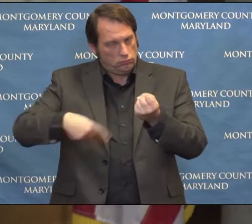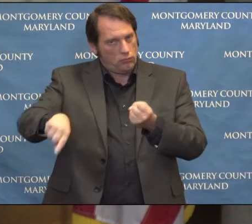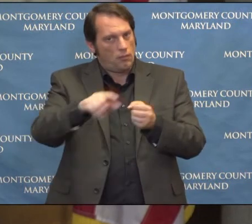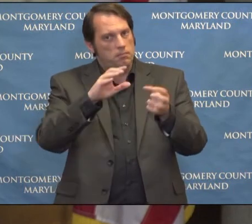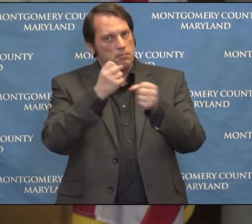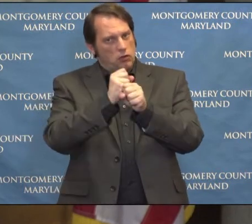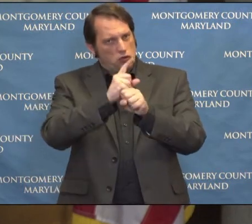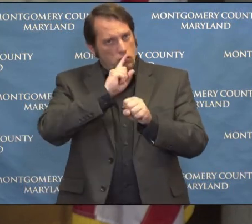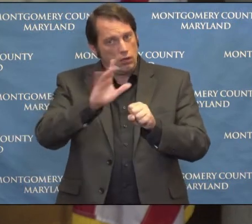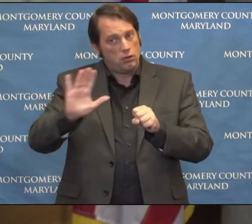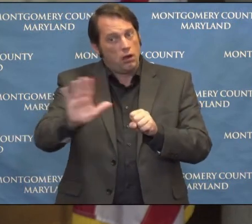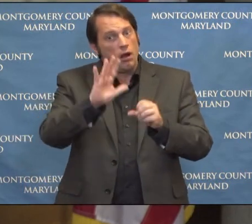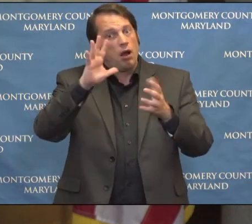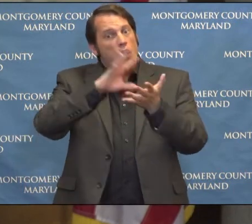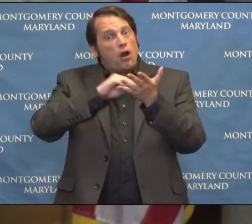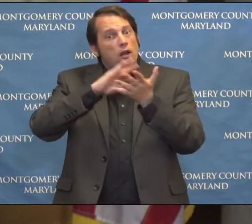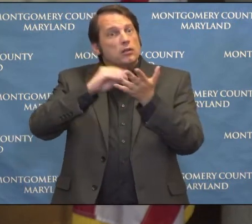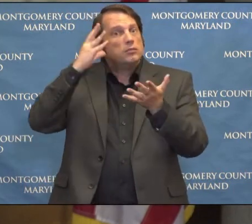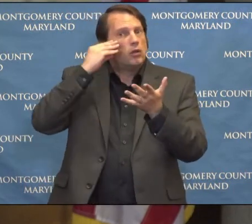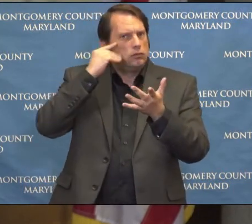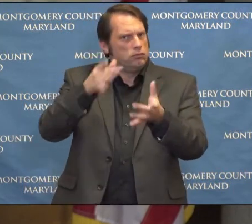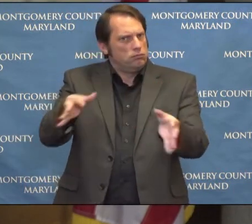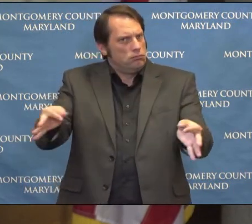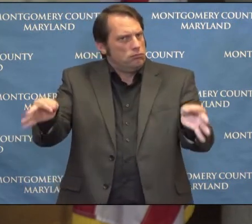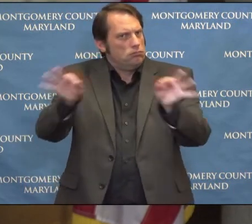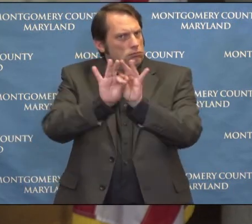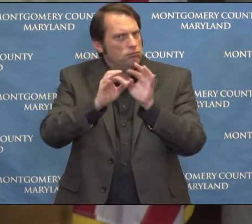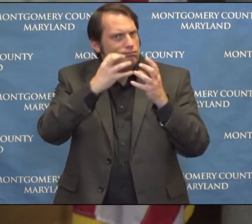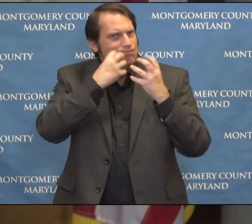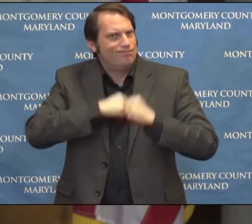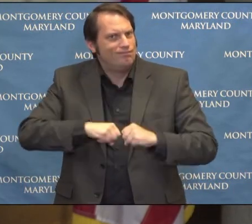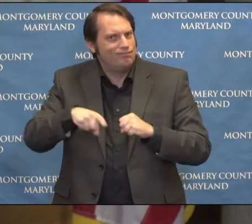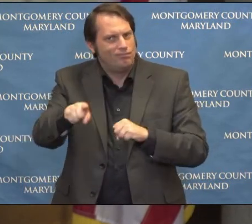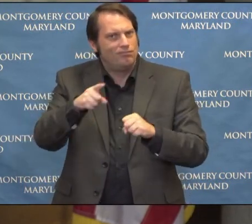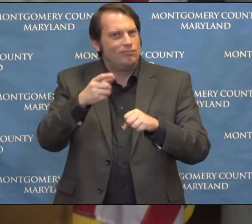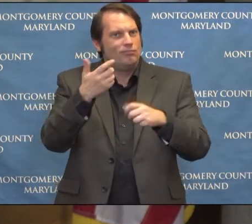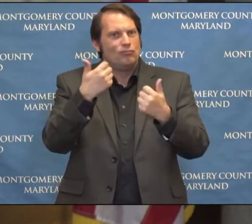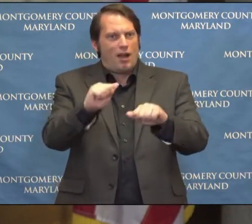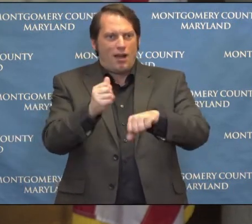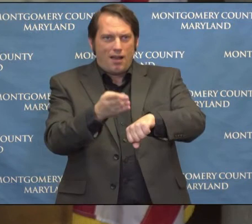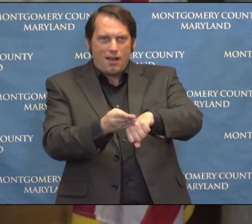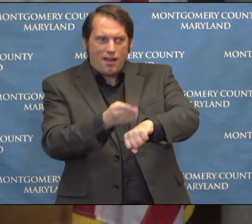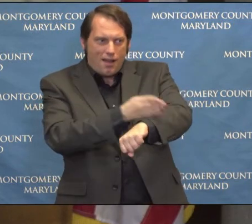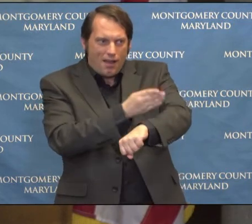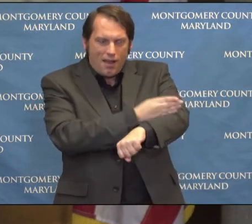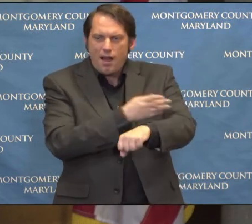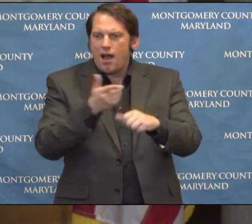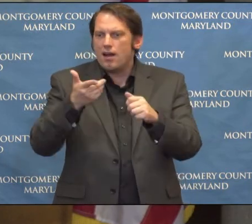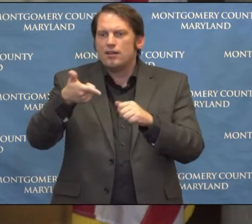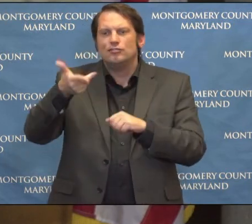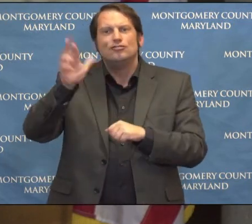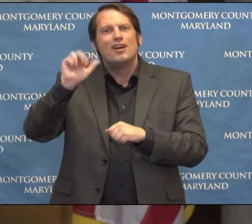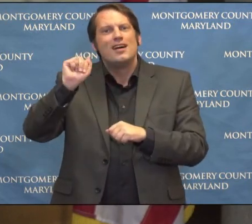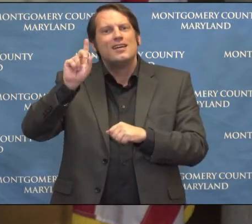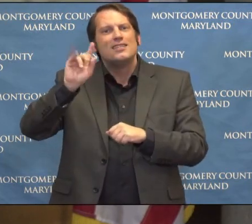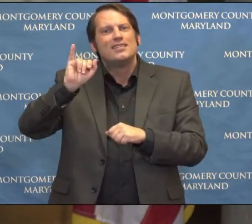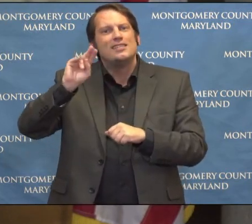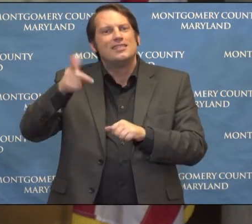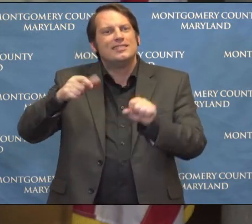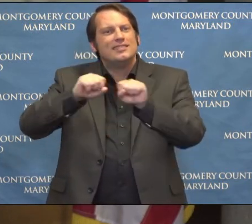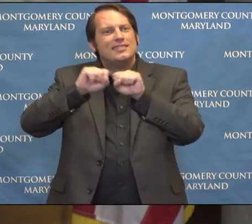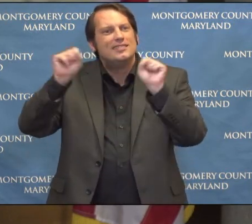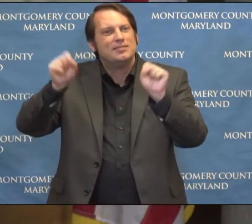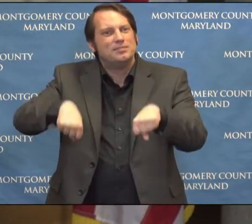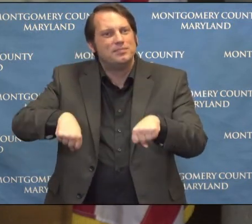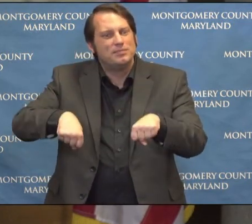this grading system, that's what the goal is. And remember, they range from pre-K through 12. They range from